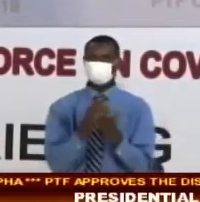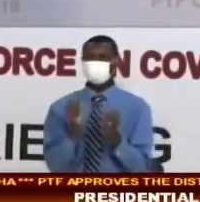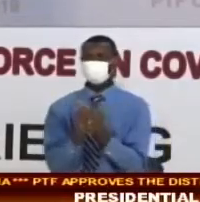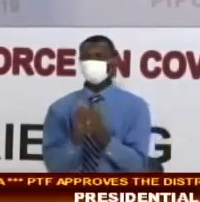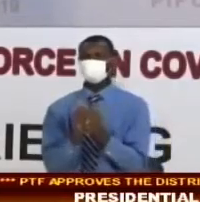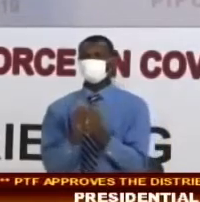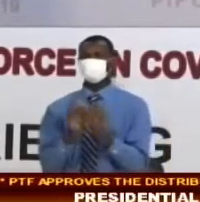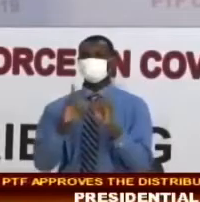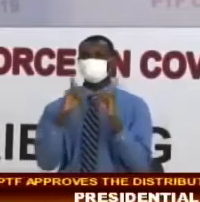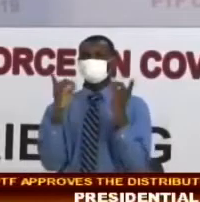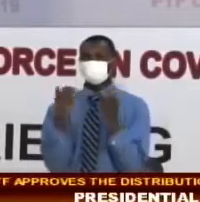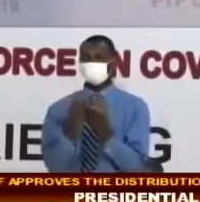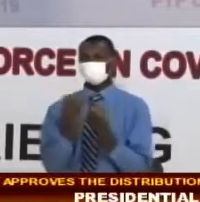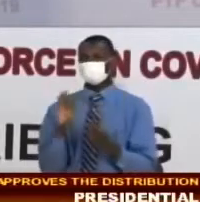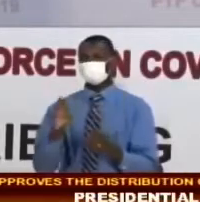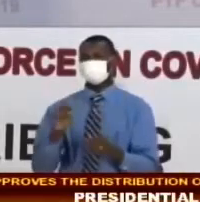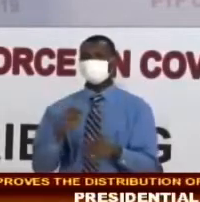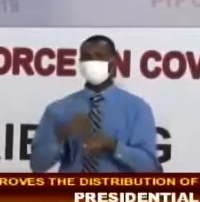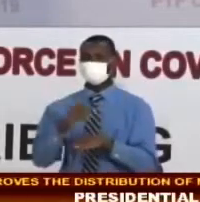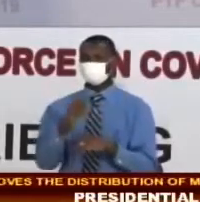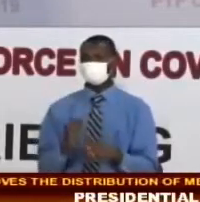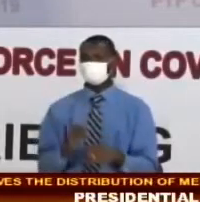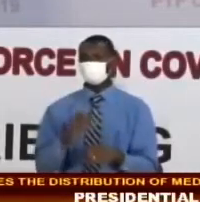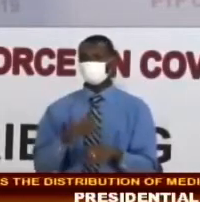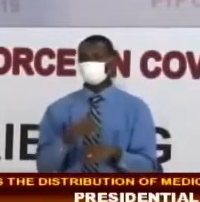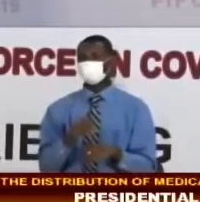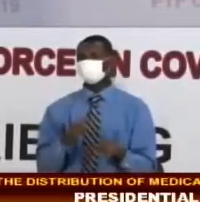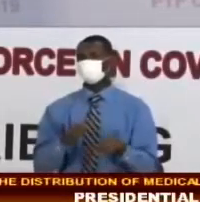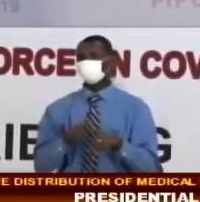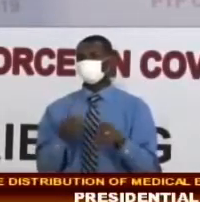as well as the